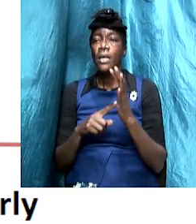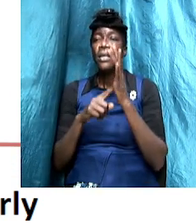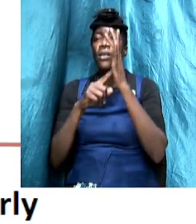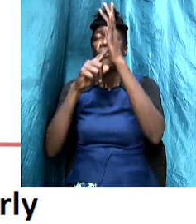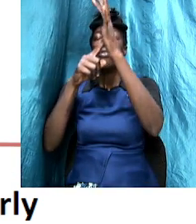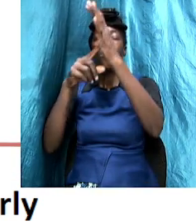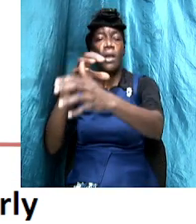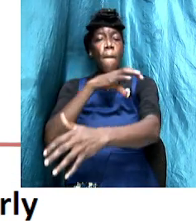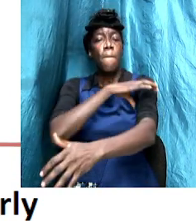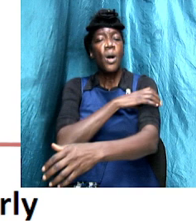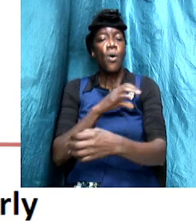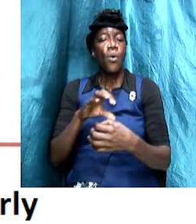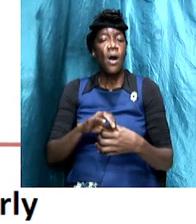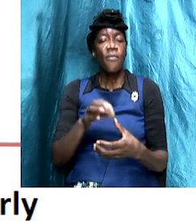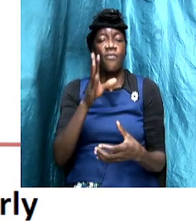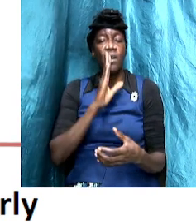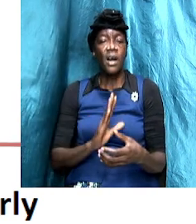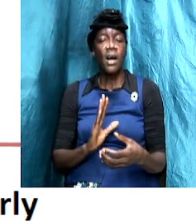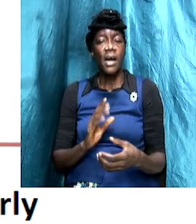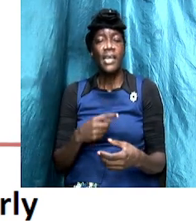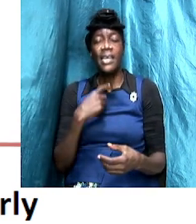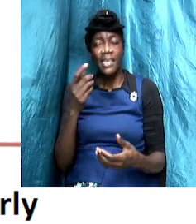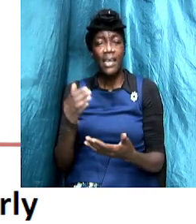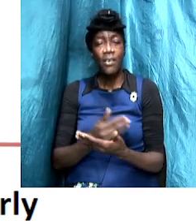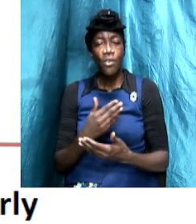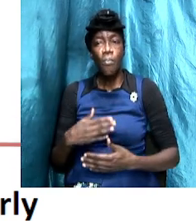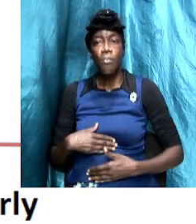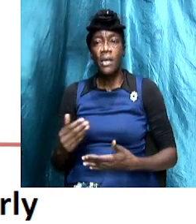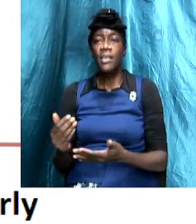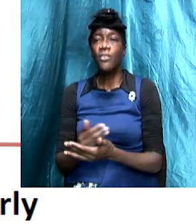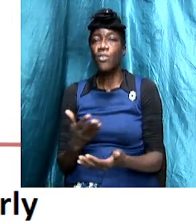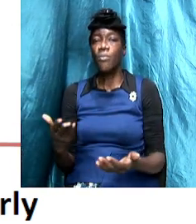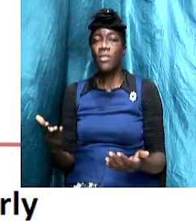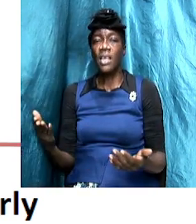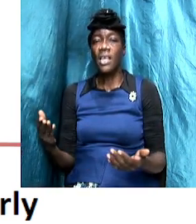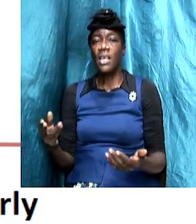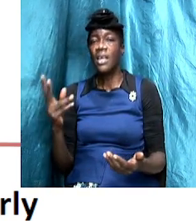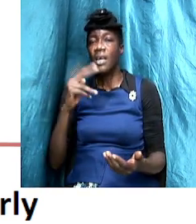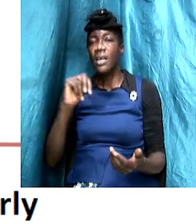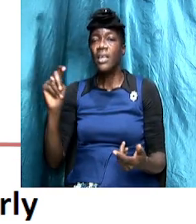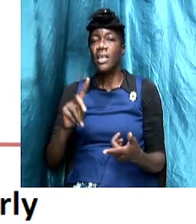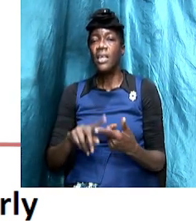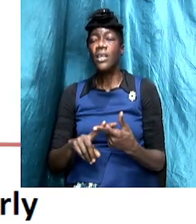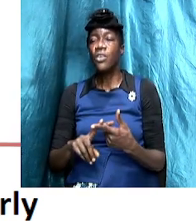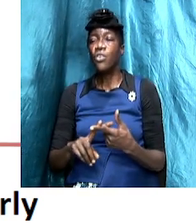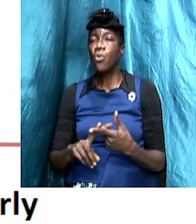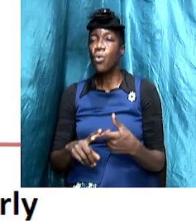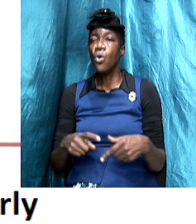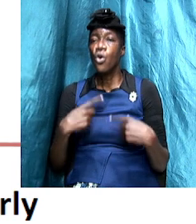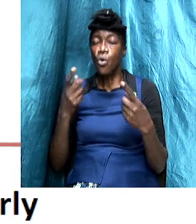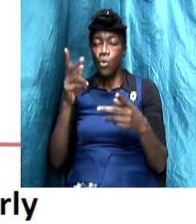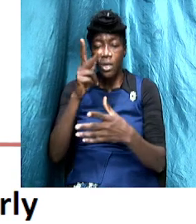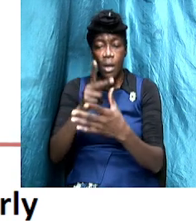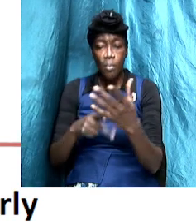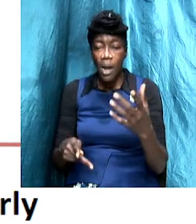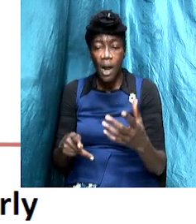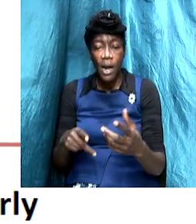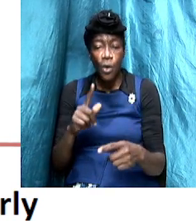power of God. Can I tell somebody something? We need to get back to the point where we realize who we are.